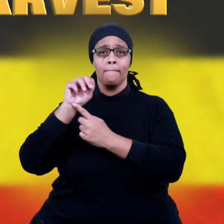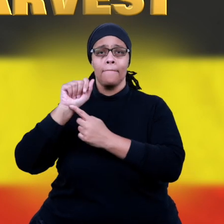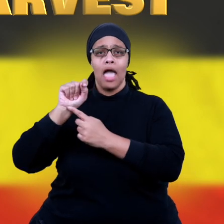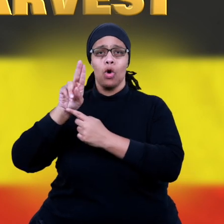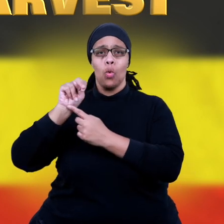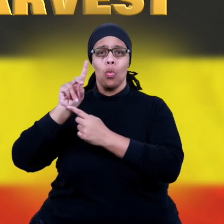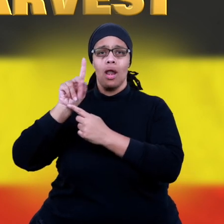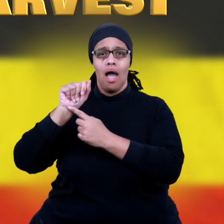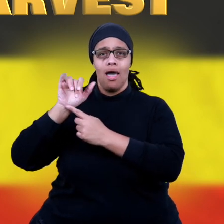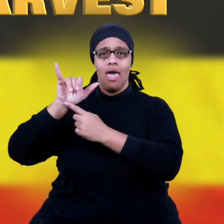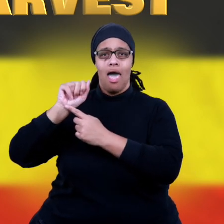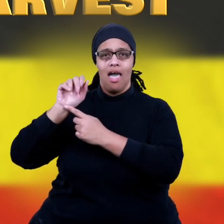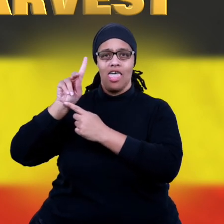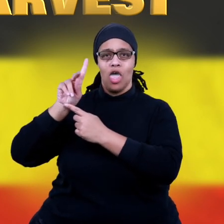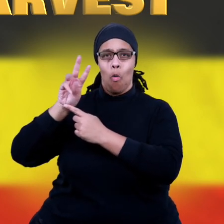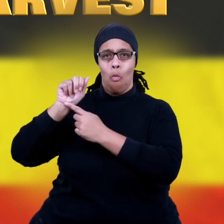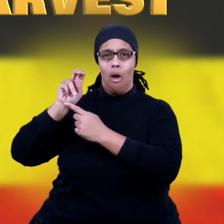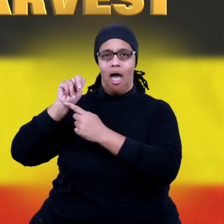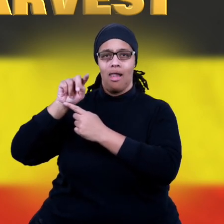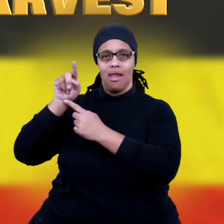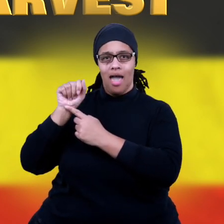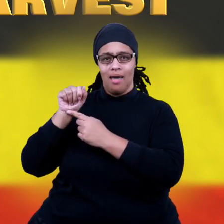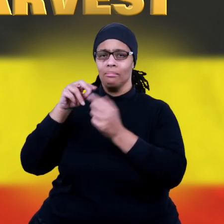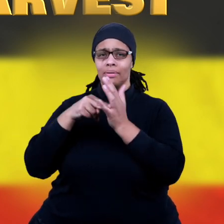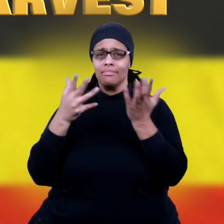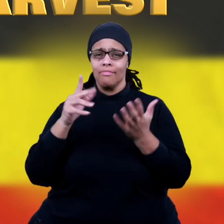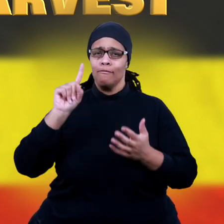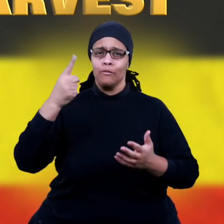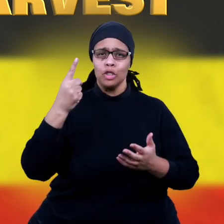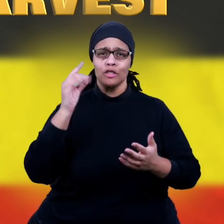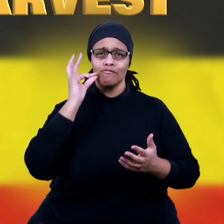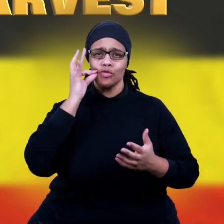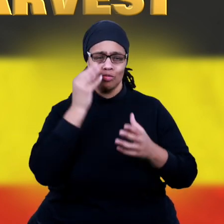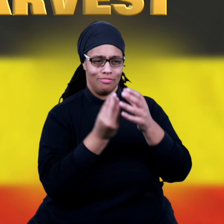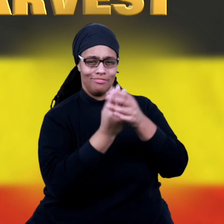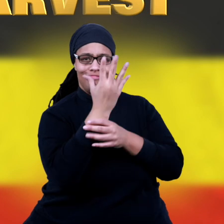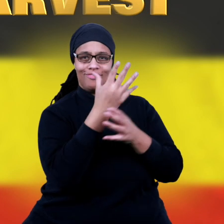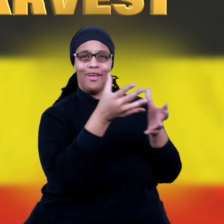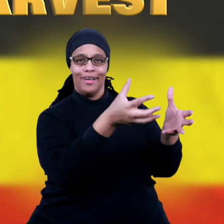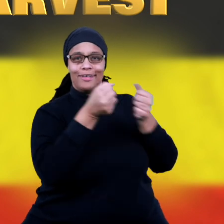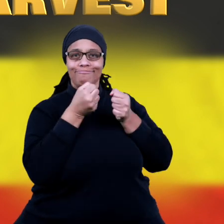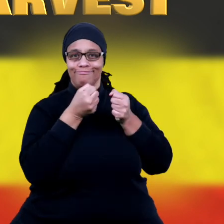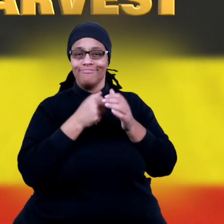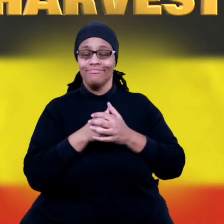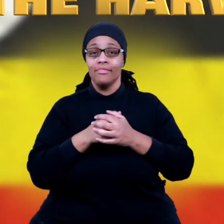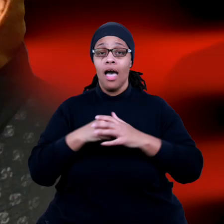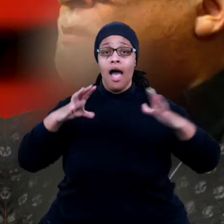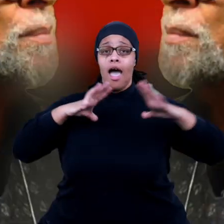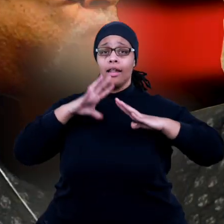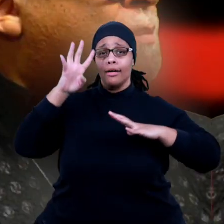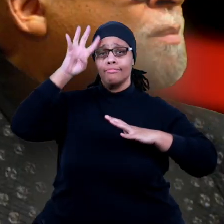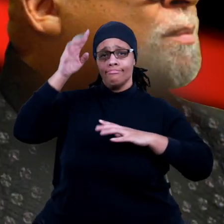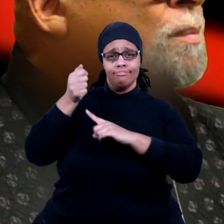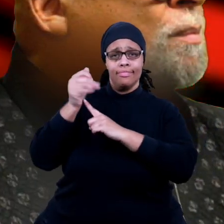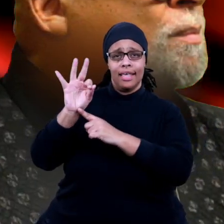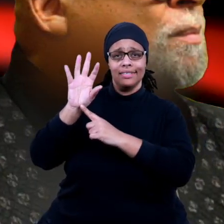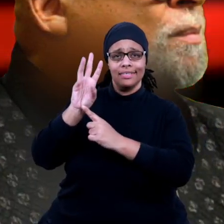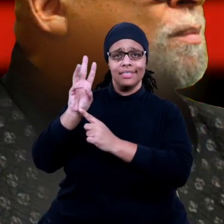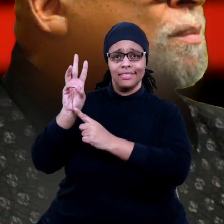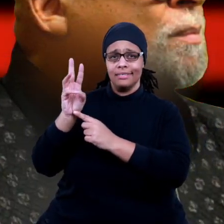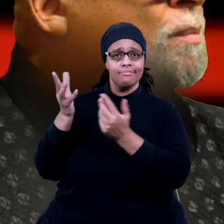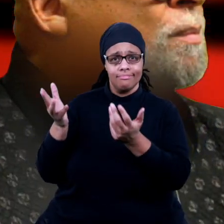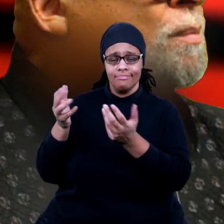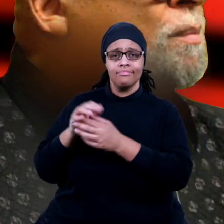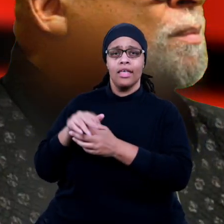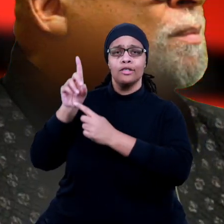phrase Matunda ya Kwanzaa, which means first fruits of the harvest. The holiday was created